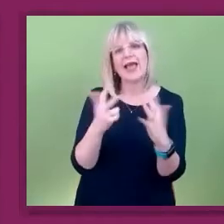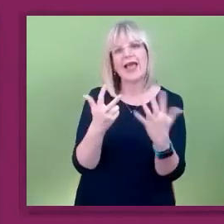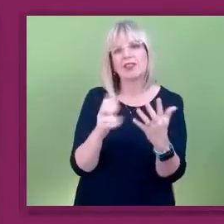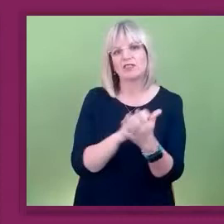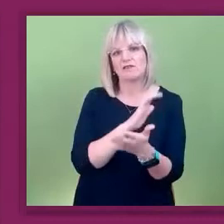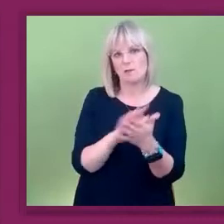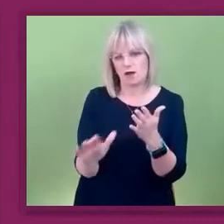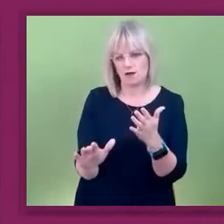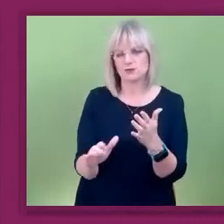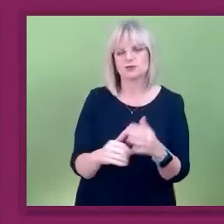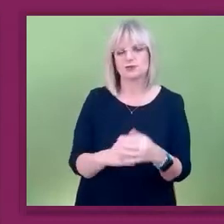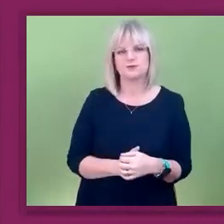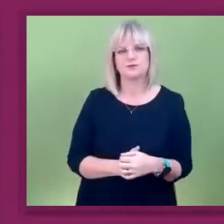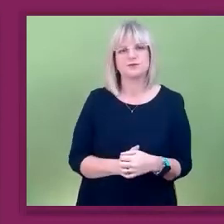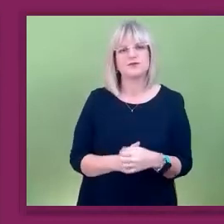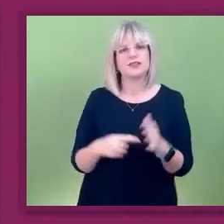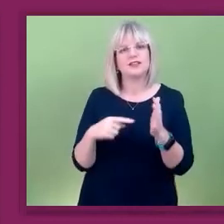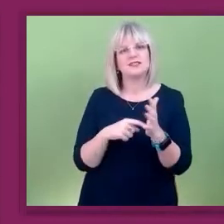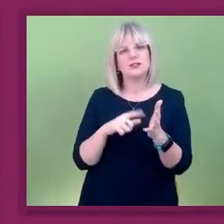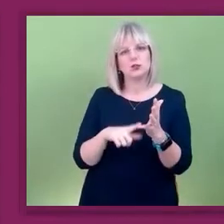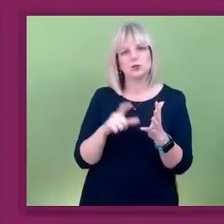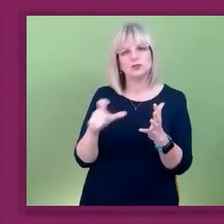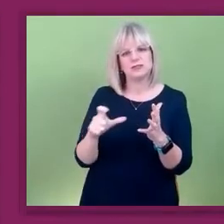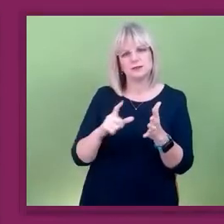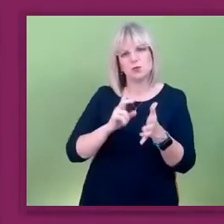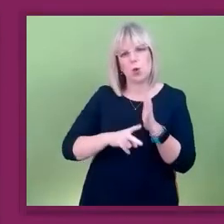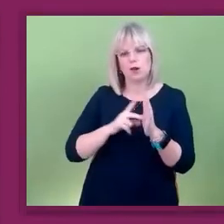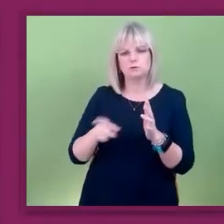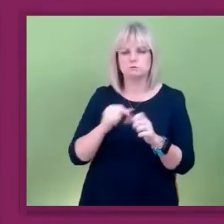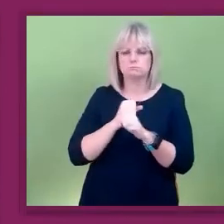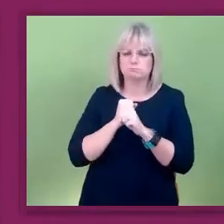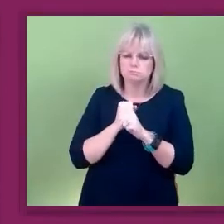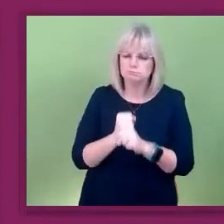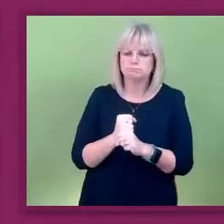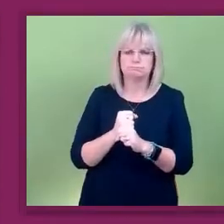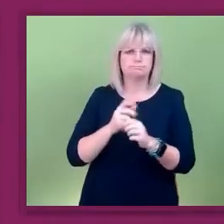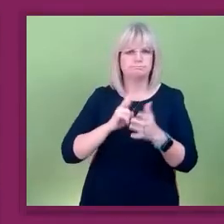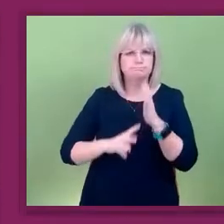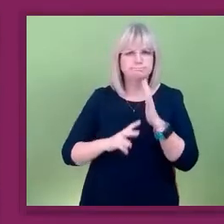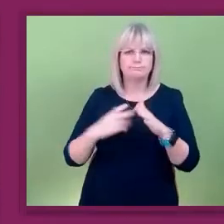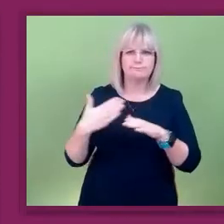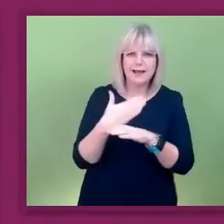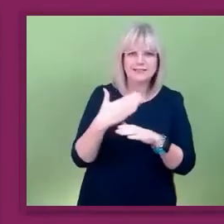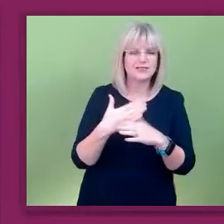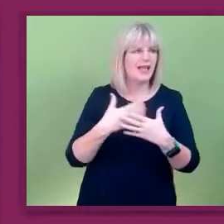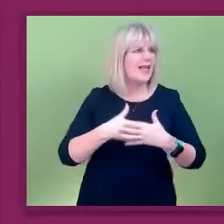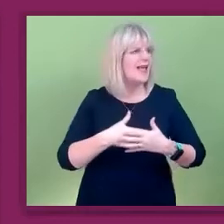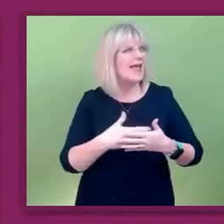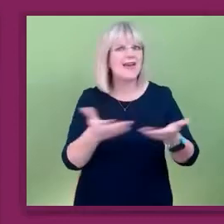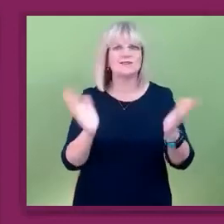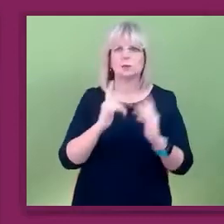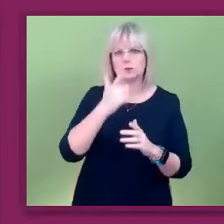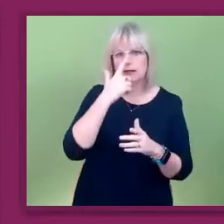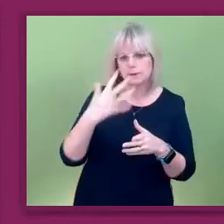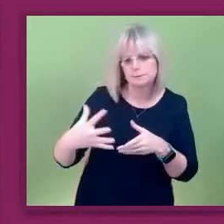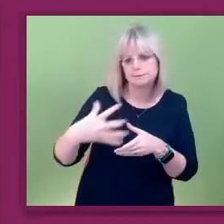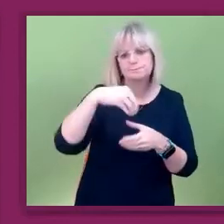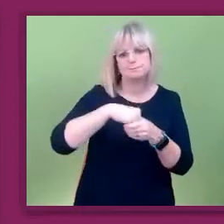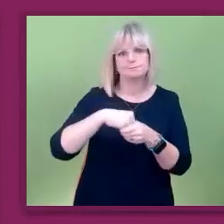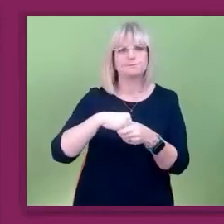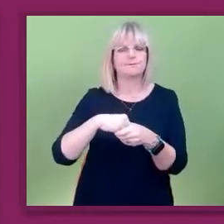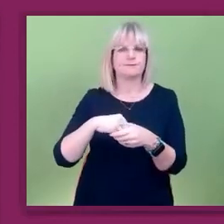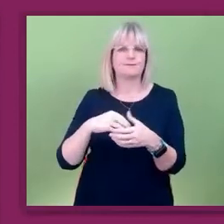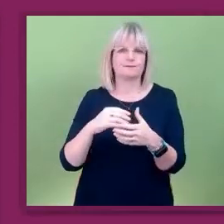an organisation is really committed to organising activities in which everyone can participate in an inclusive and respectful